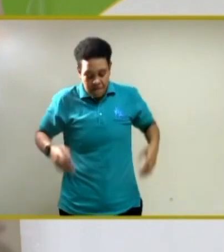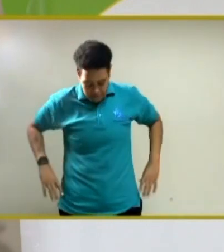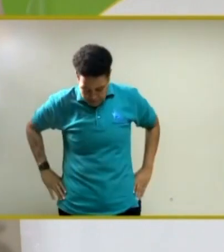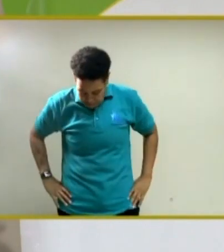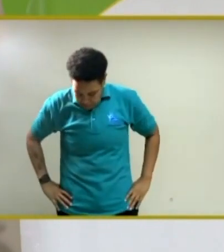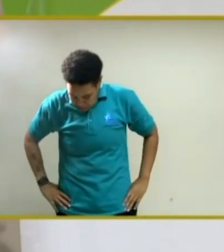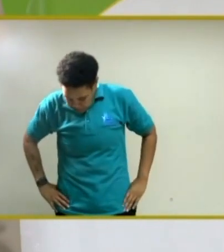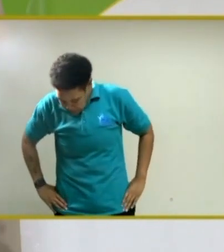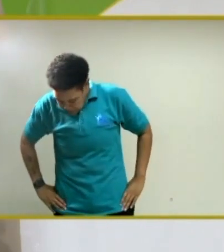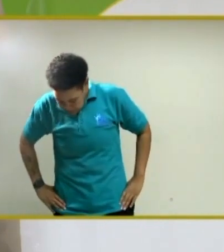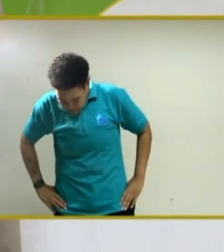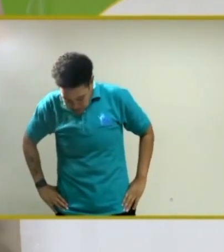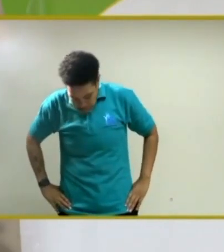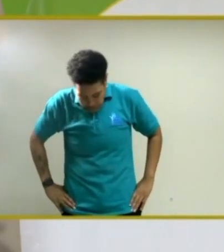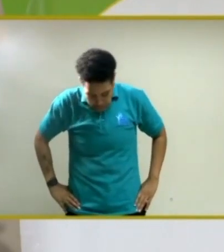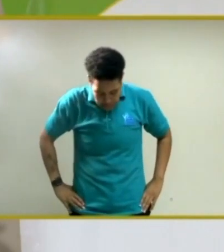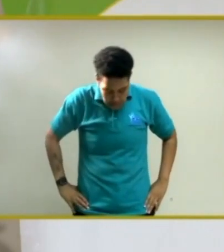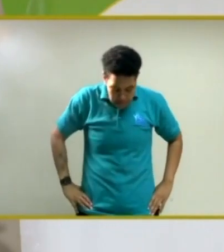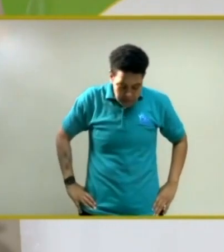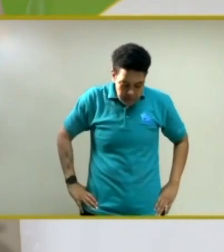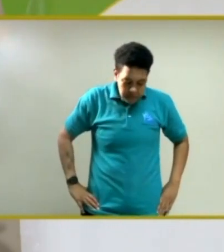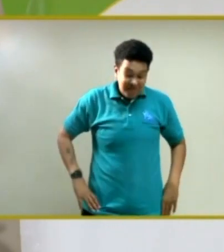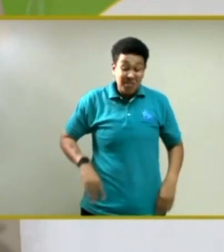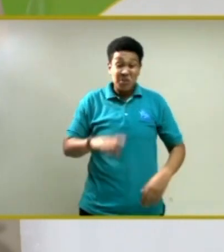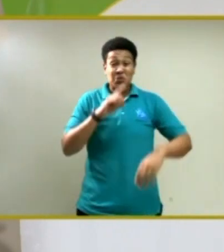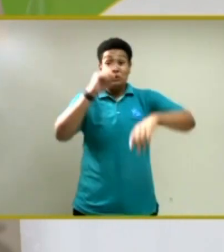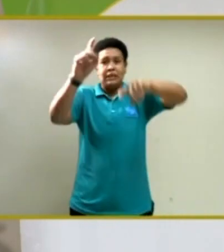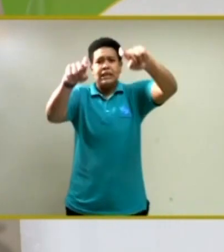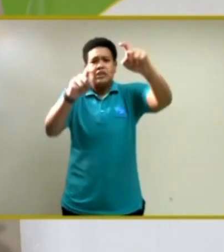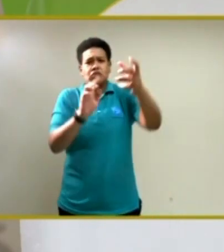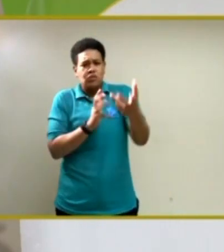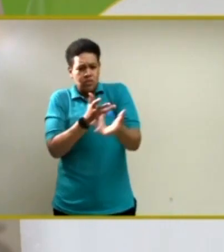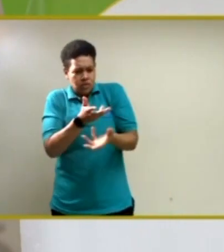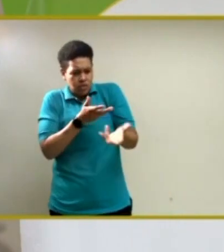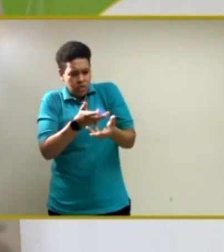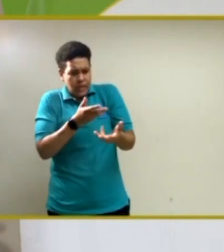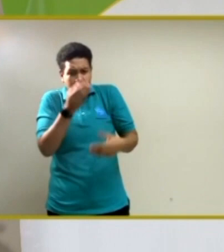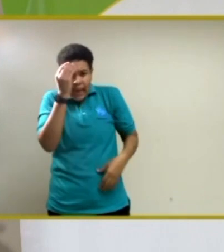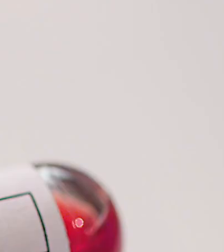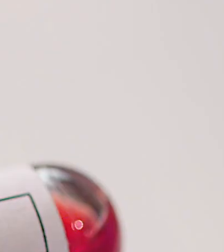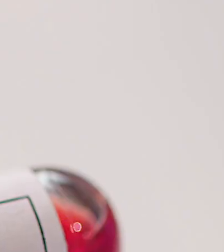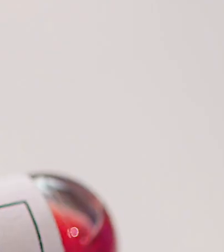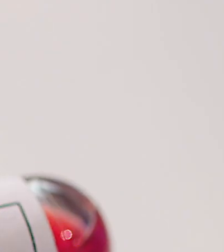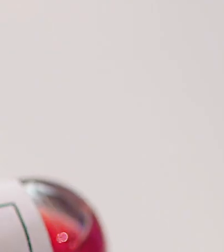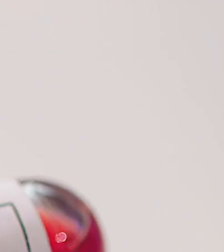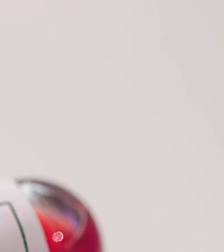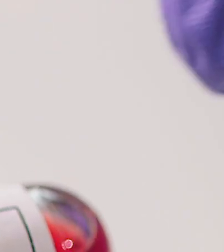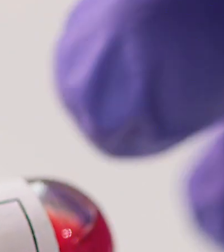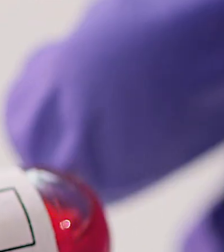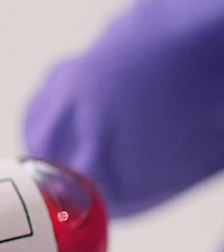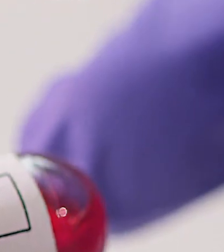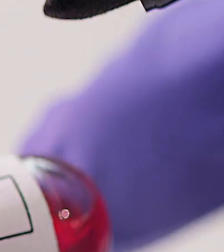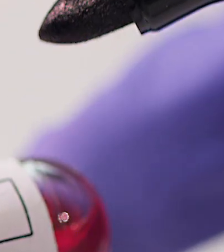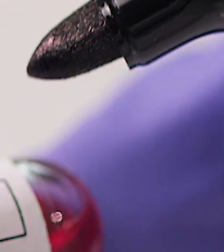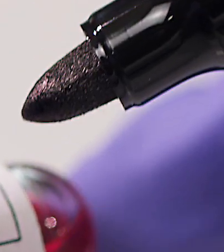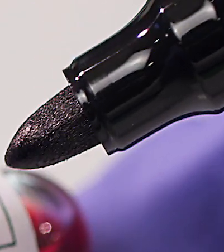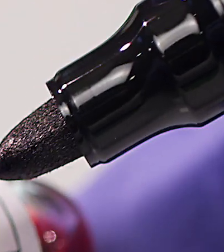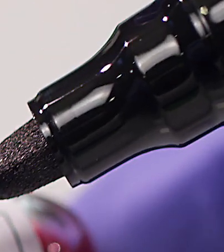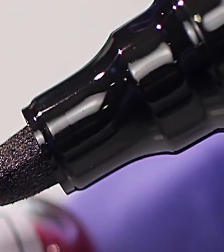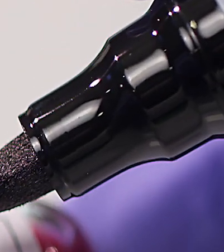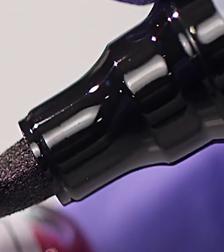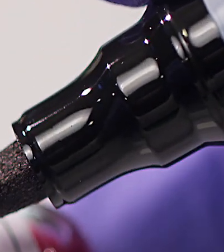It is, however, necessary, we believe, to communicate once we have that information. Turning to the increase in